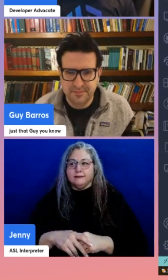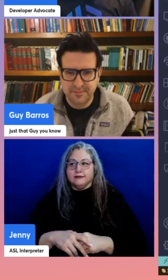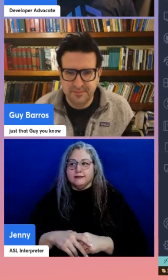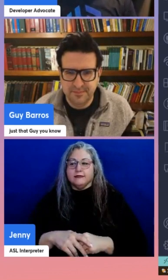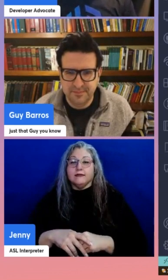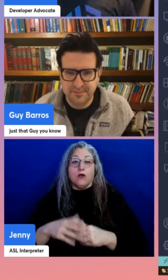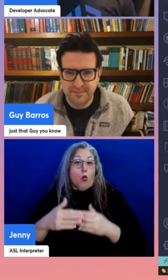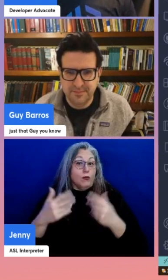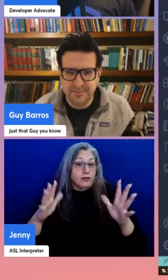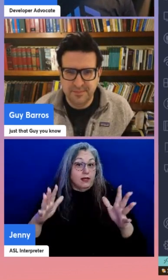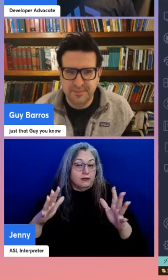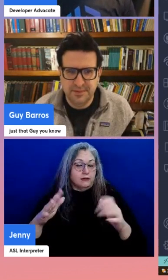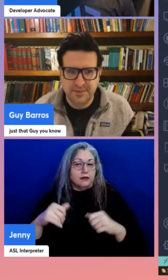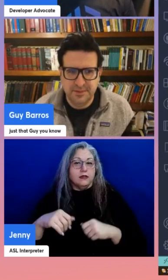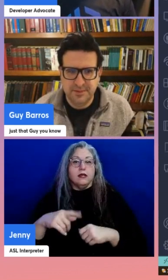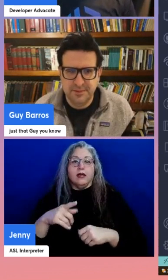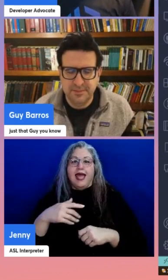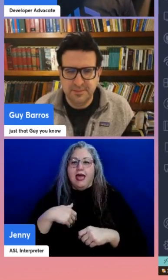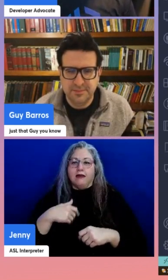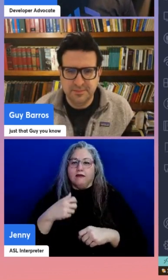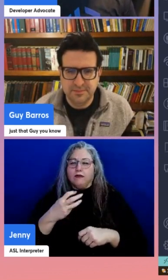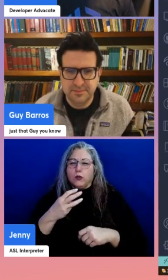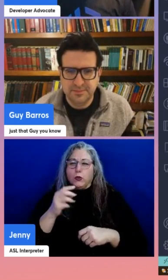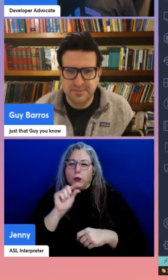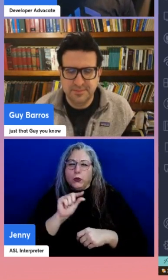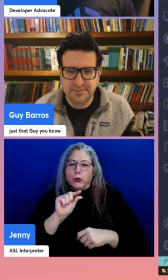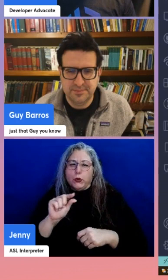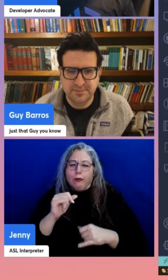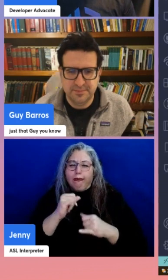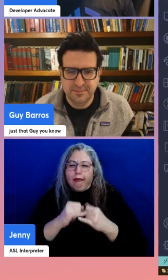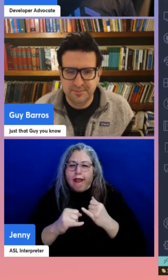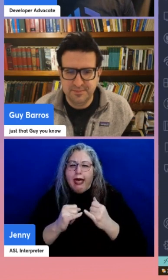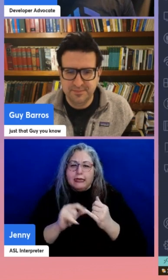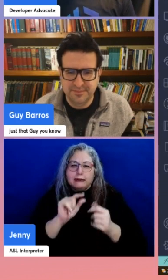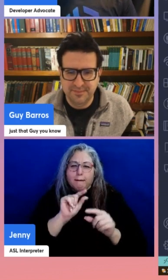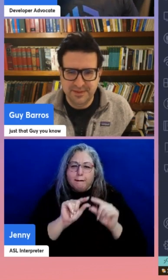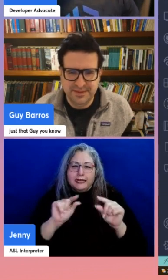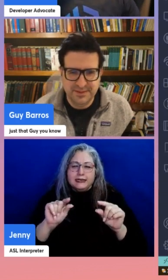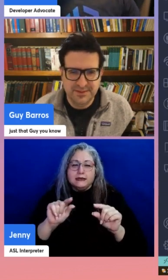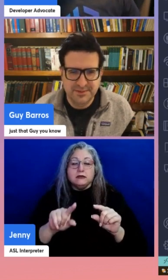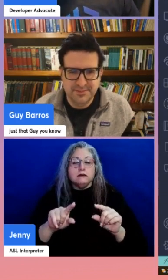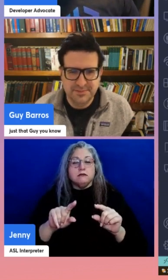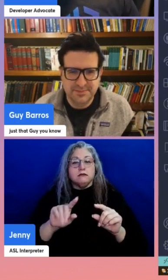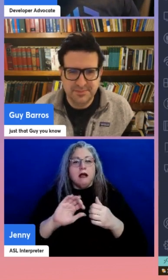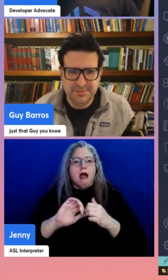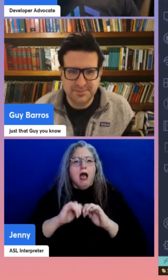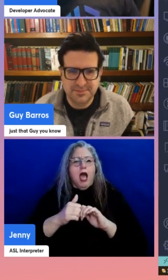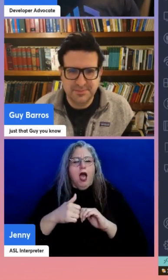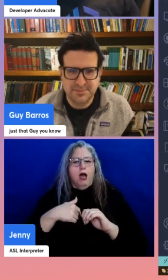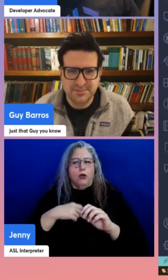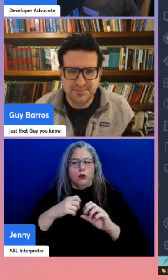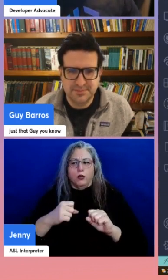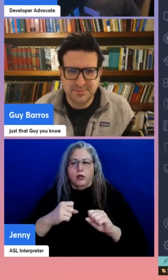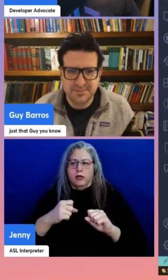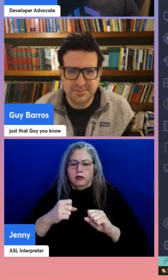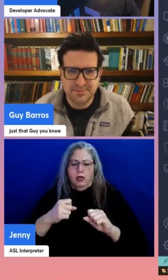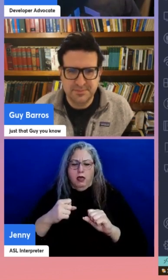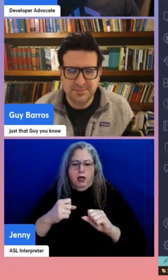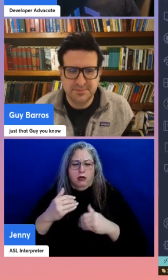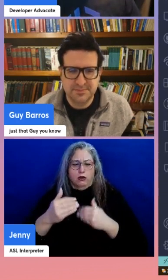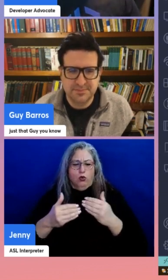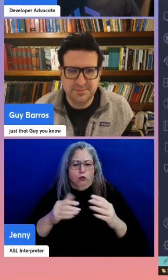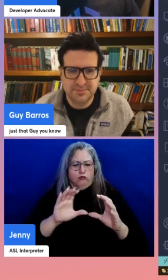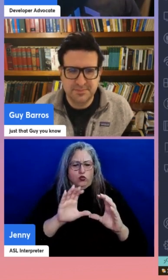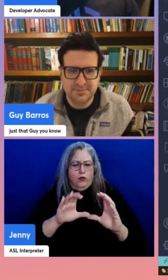done. We have just a couple of little last bits and pieces, and that is, how do we go about